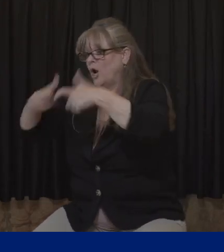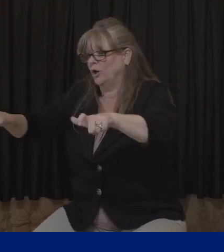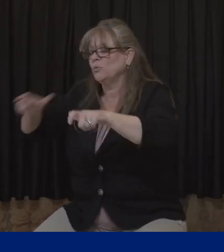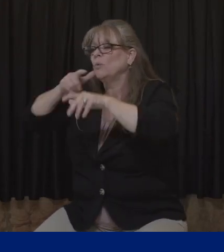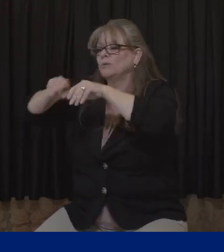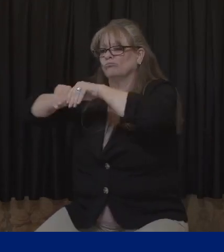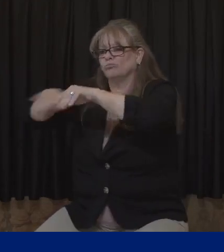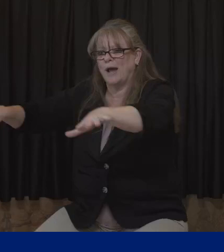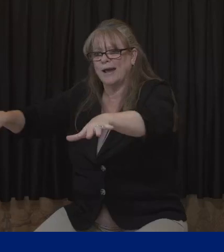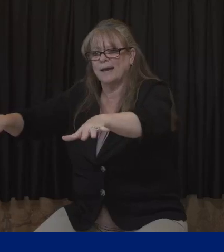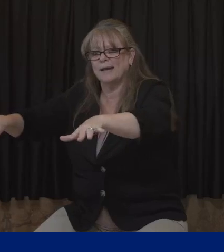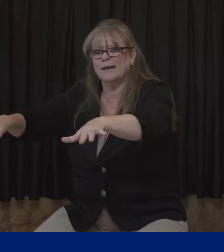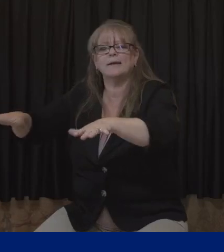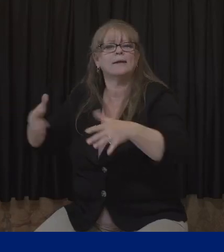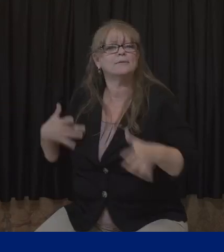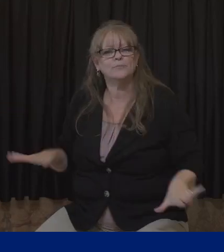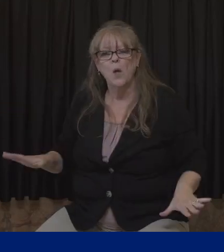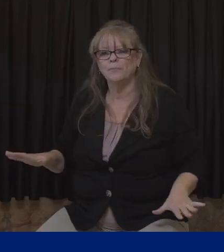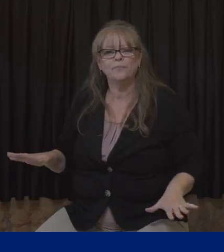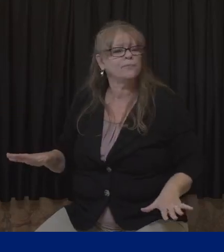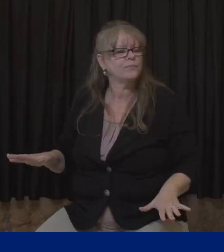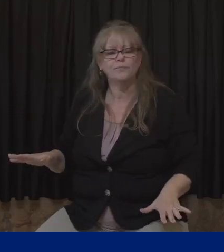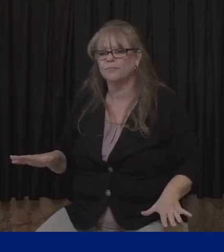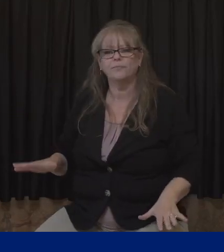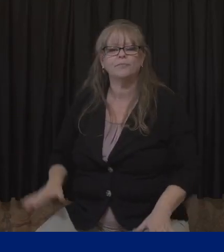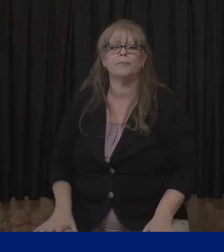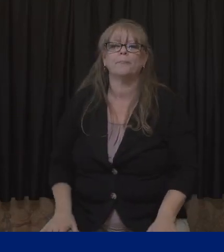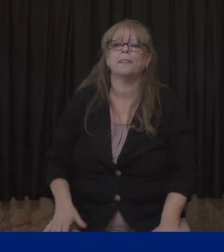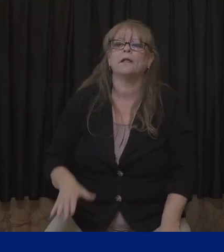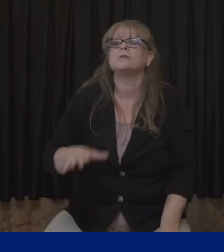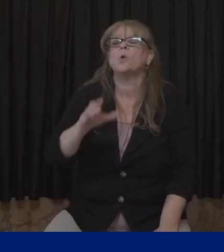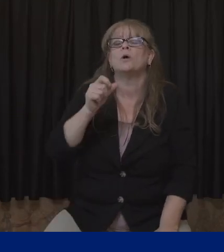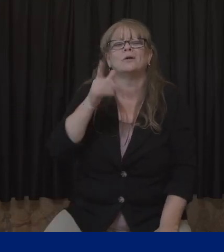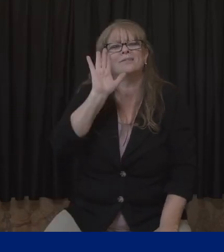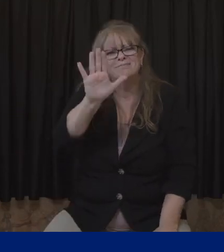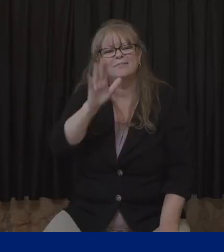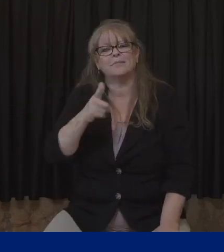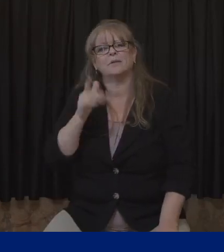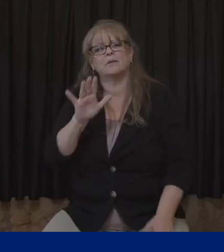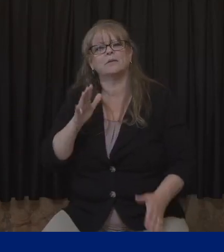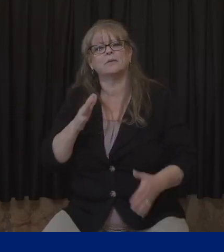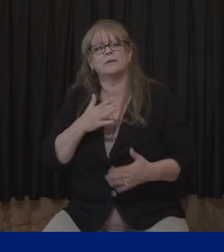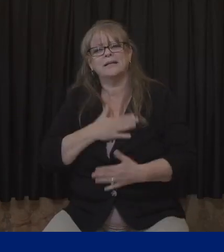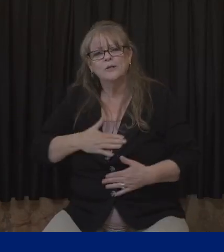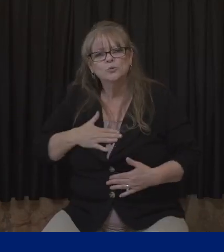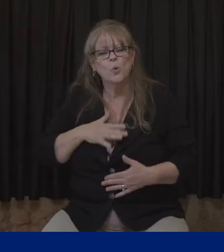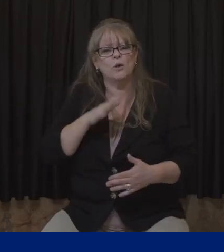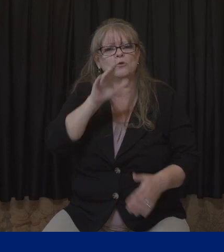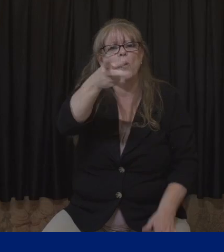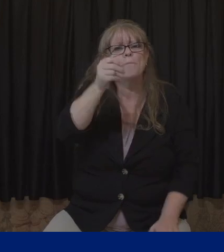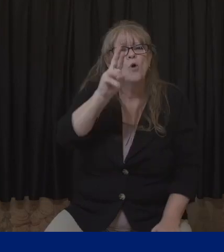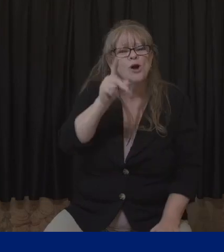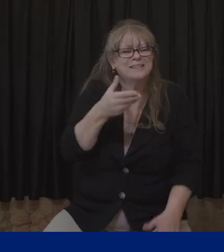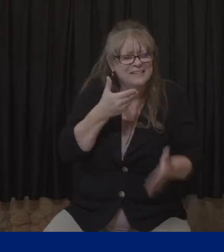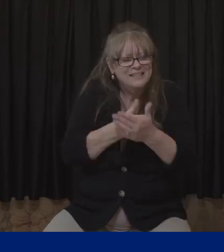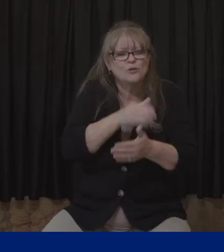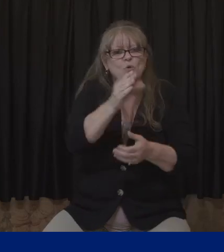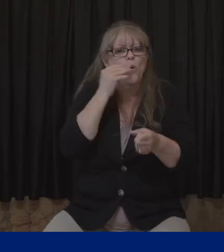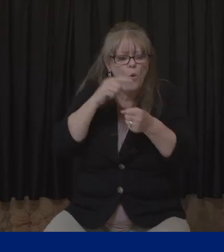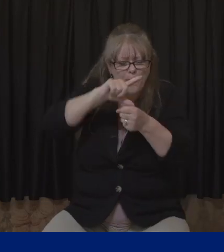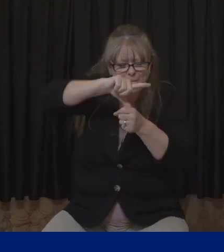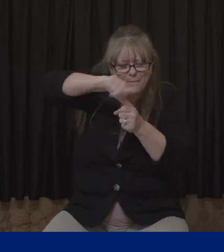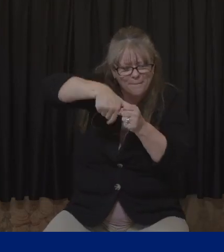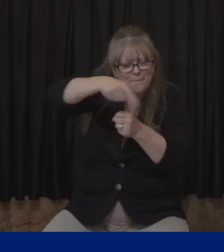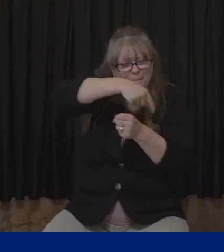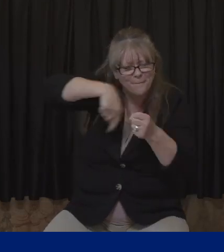the spread of the virus in their communities. So enjoy those recreation opportunities that are relatively close to home. It might not be your top choice or